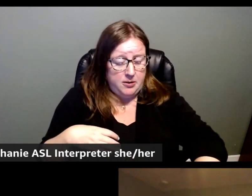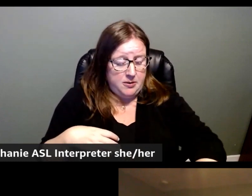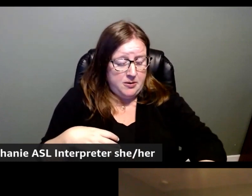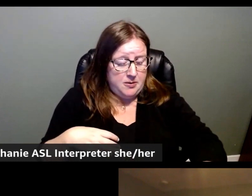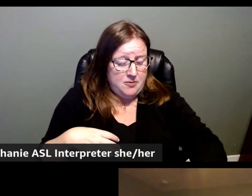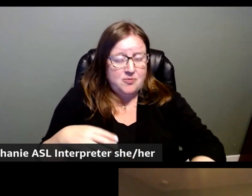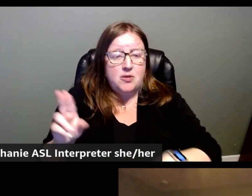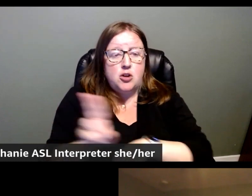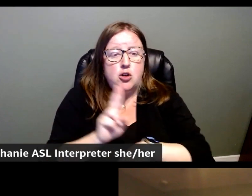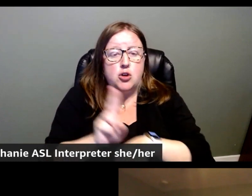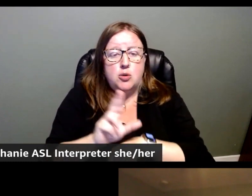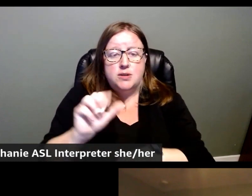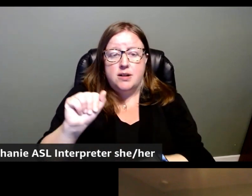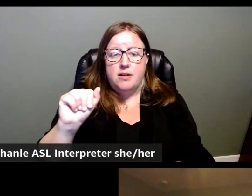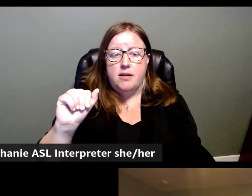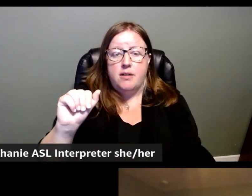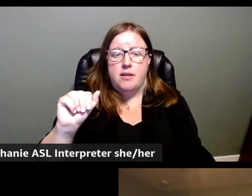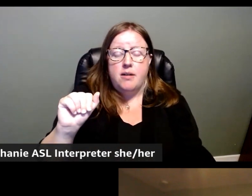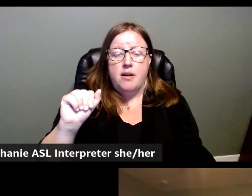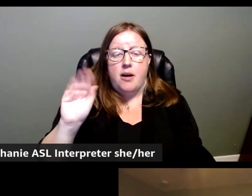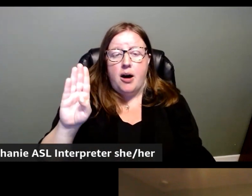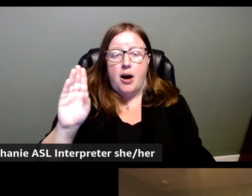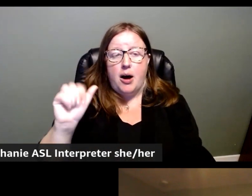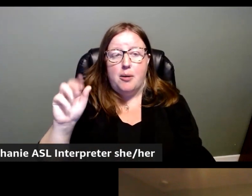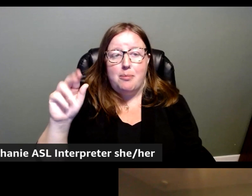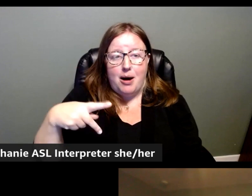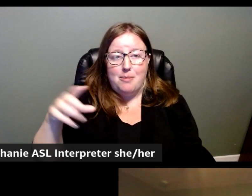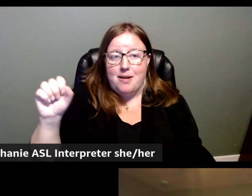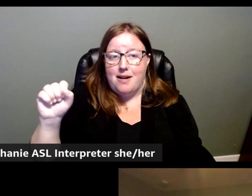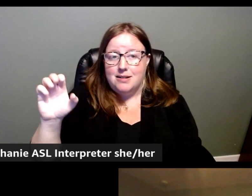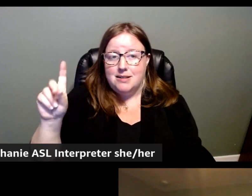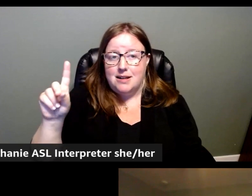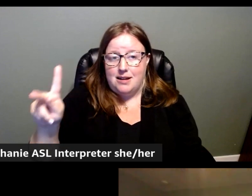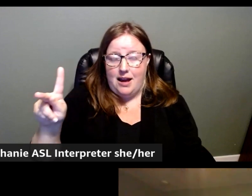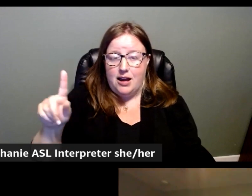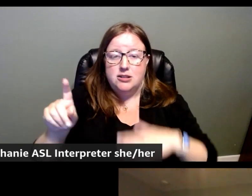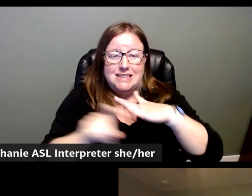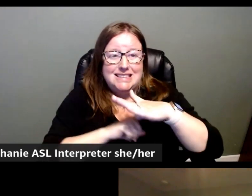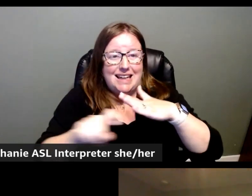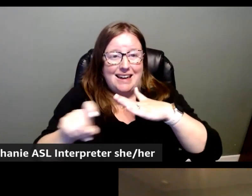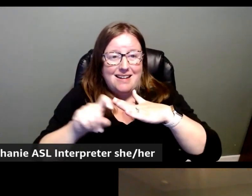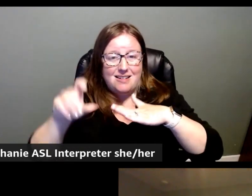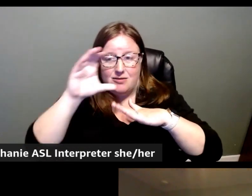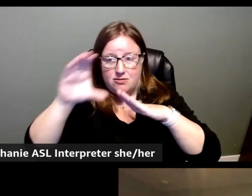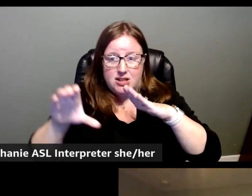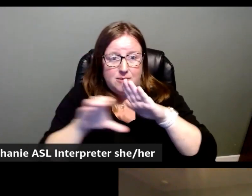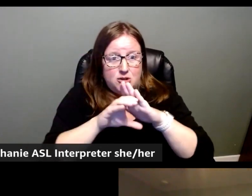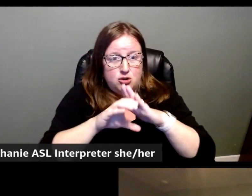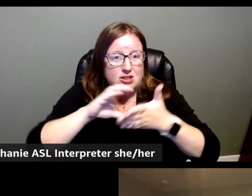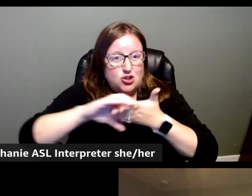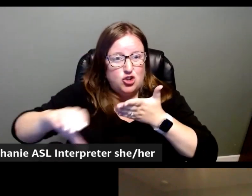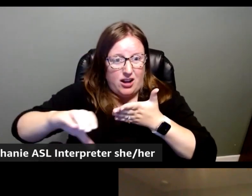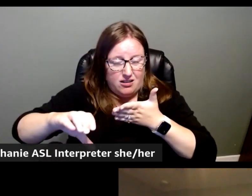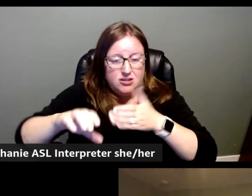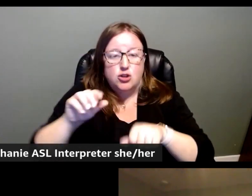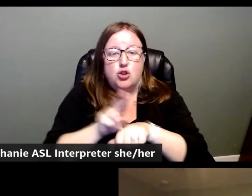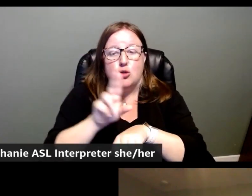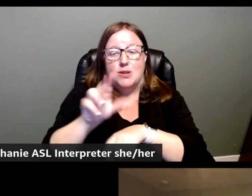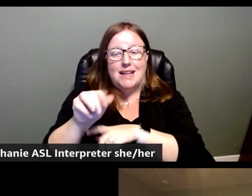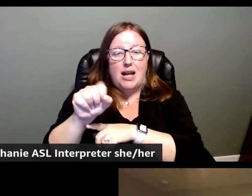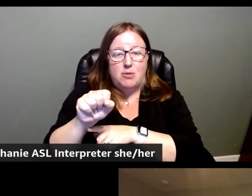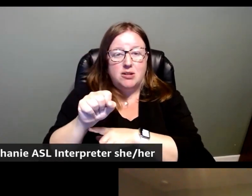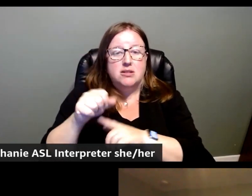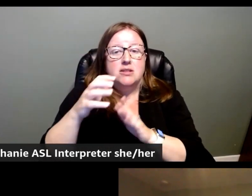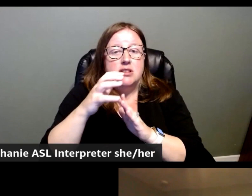the ABAP SDK to take scanned images of checks and use our AWS Textract